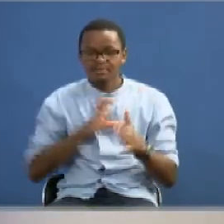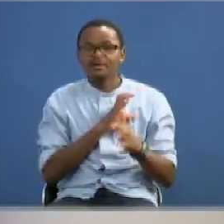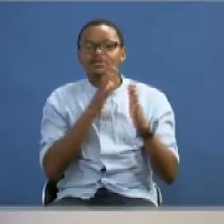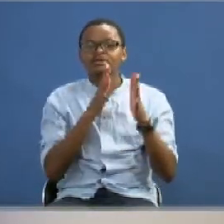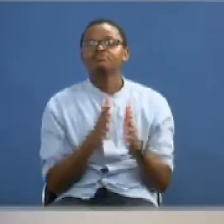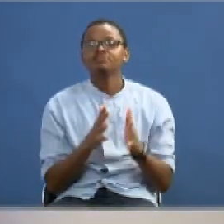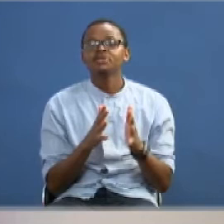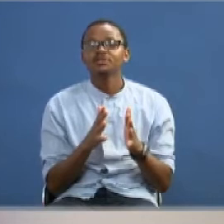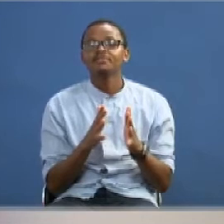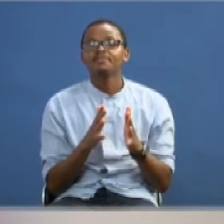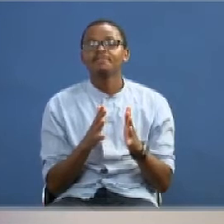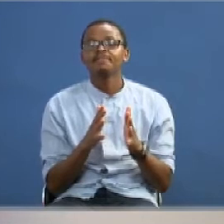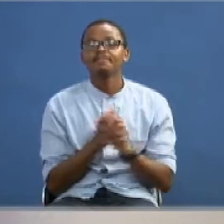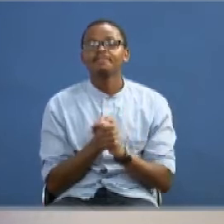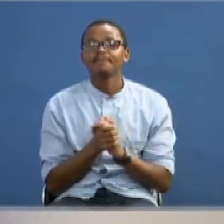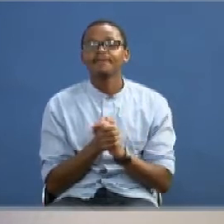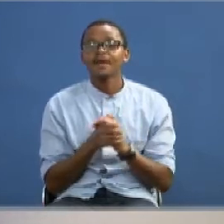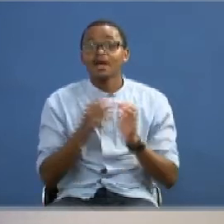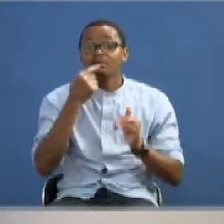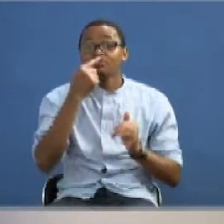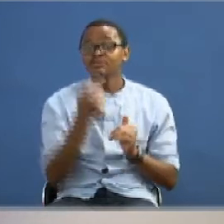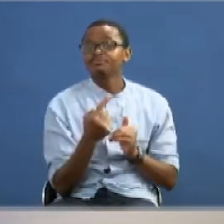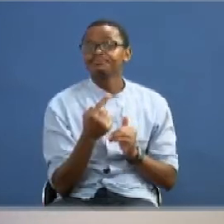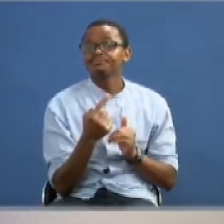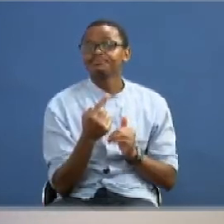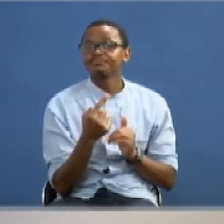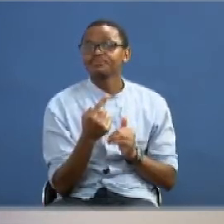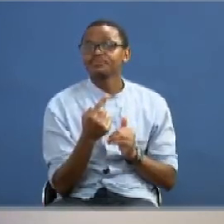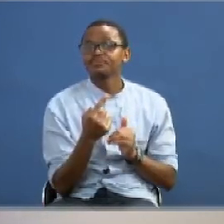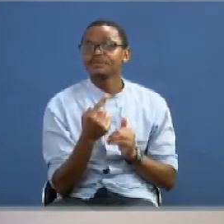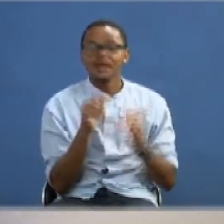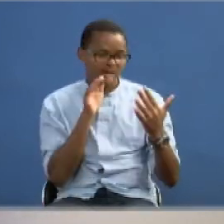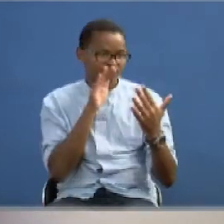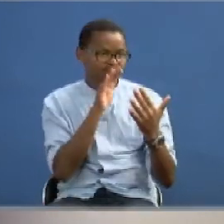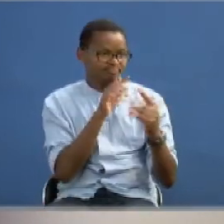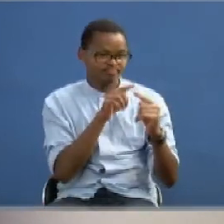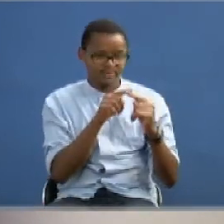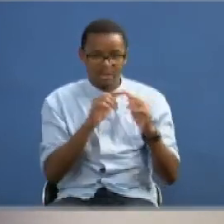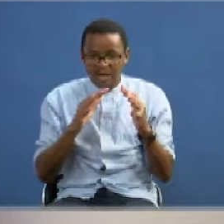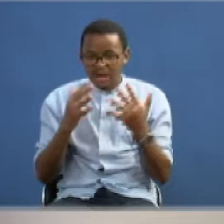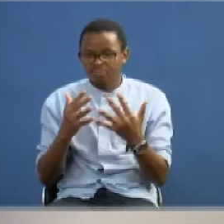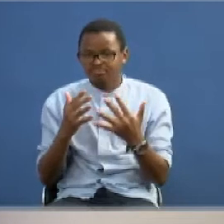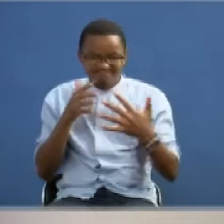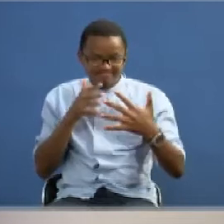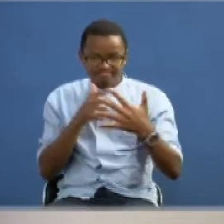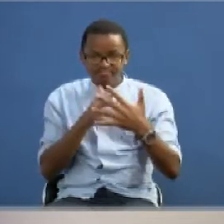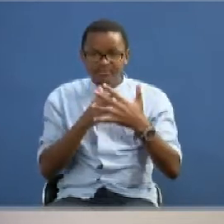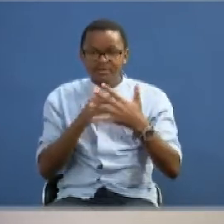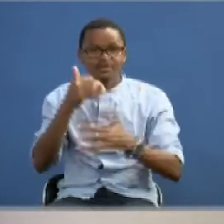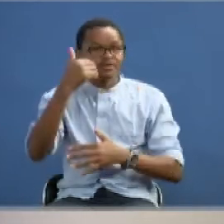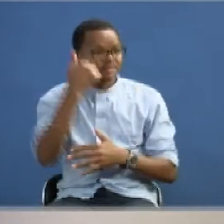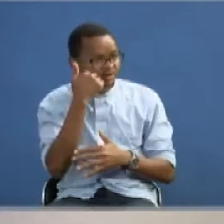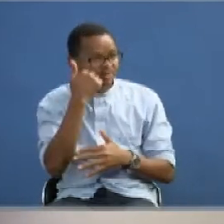commissioners. I would say the approach to how we combat this